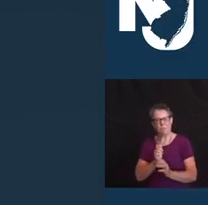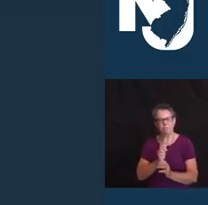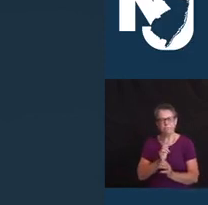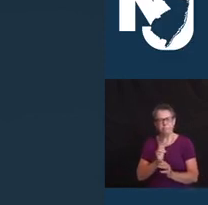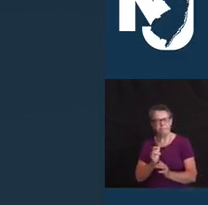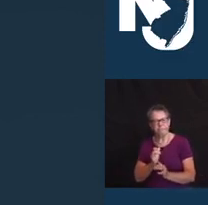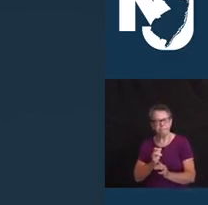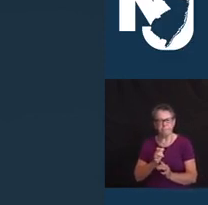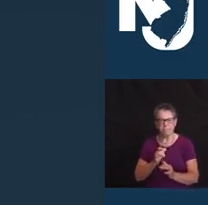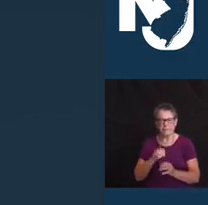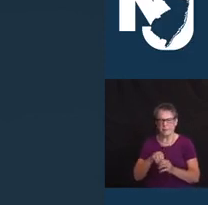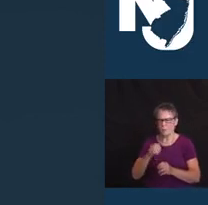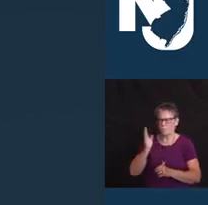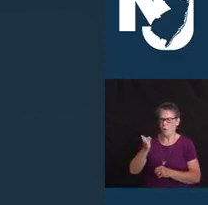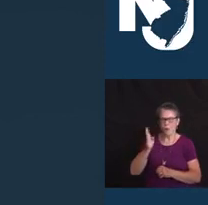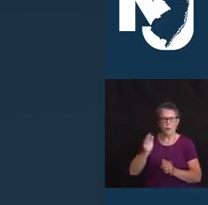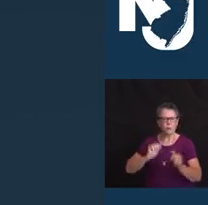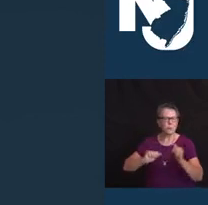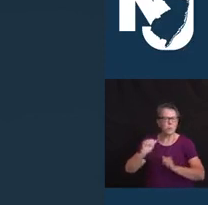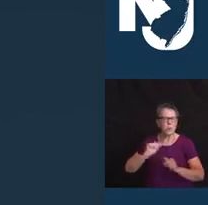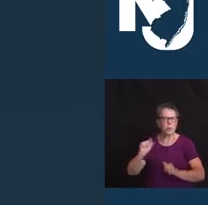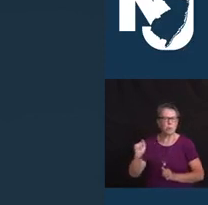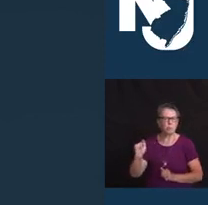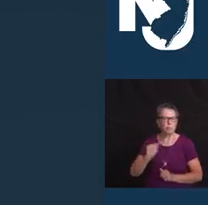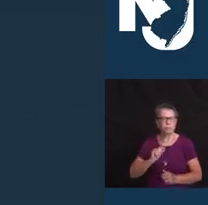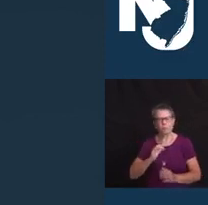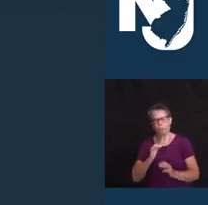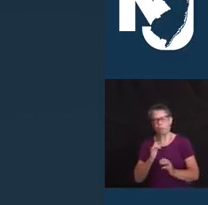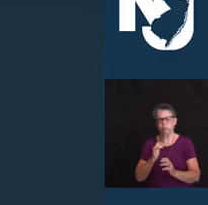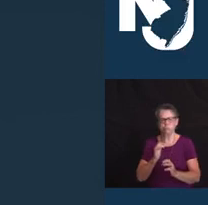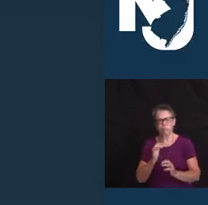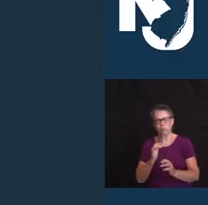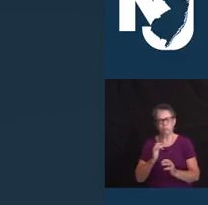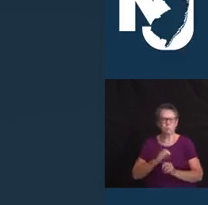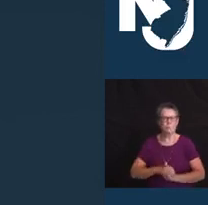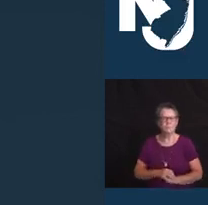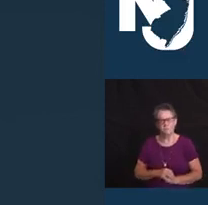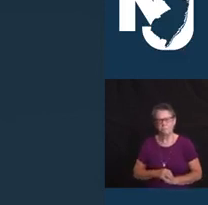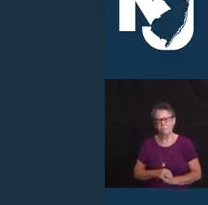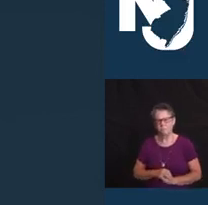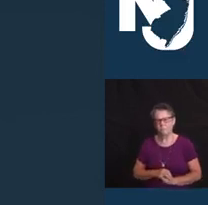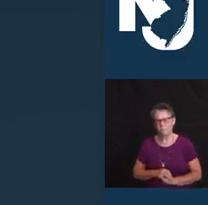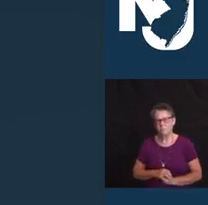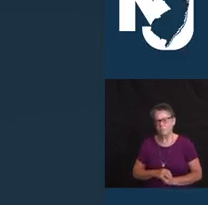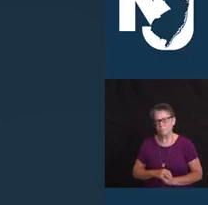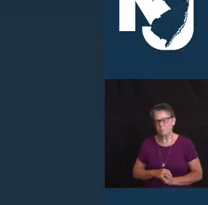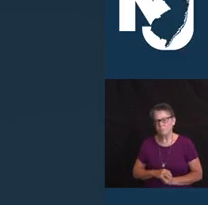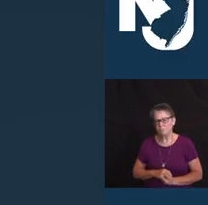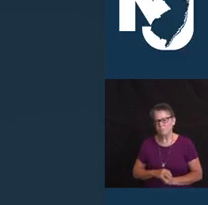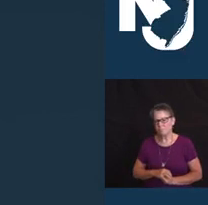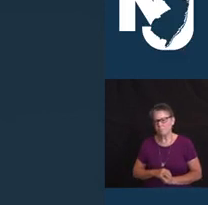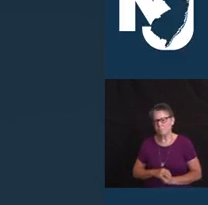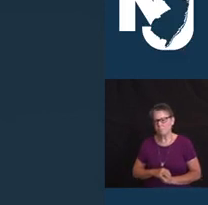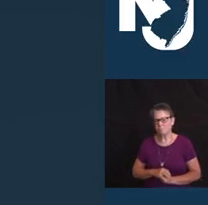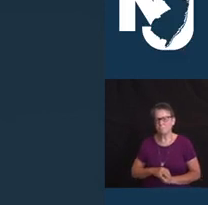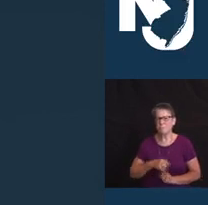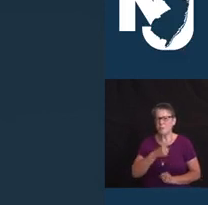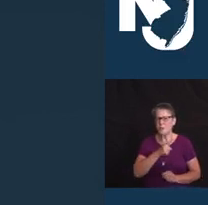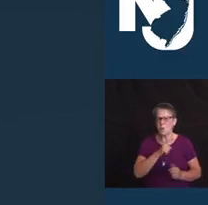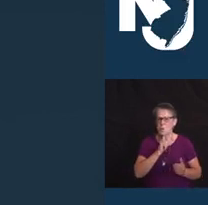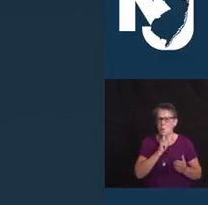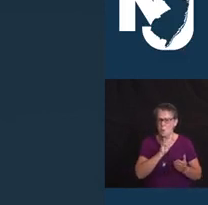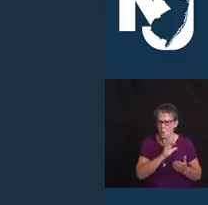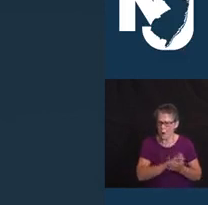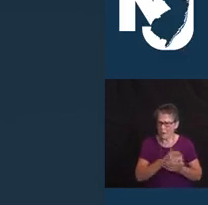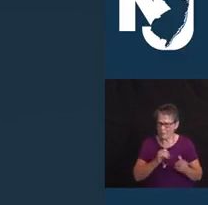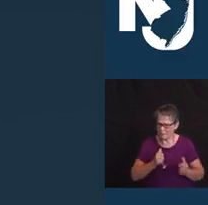the last year living in Paramus. He left behind his wife, Bonnie, with whom I had the great honor of speaking last week, his